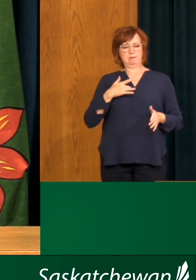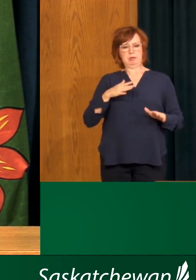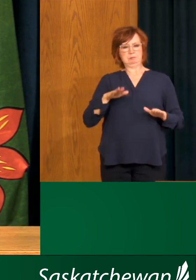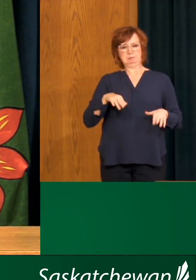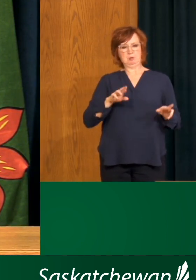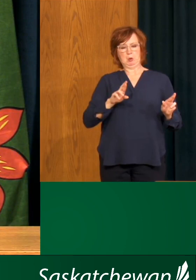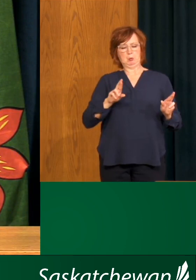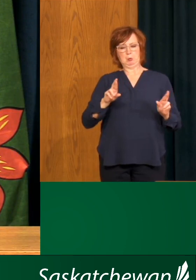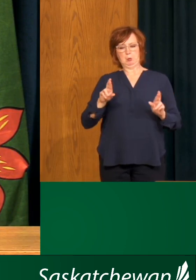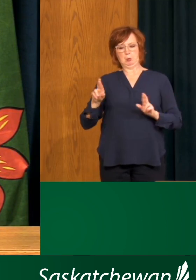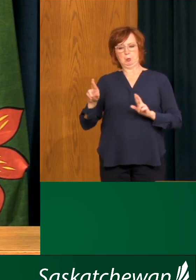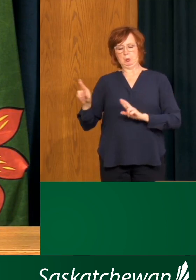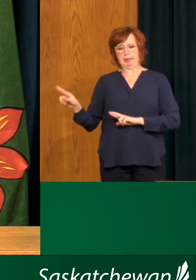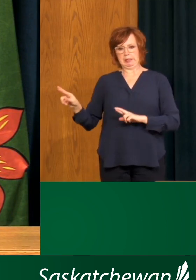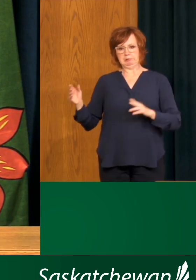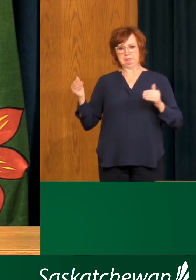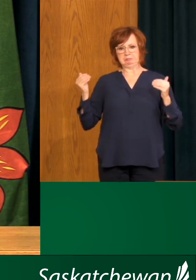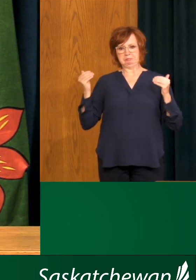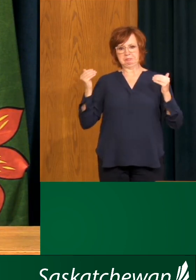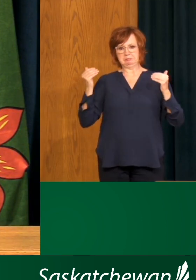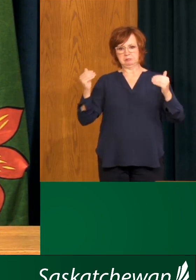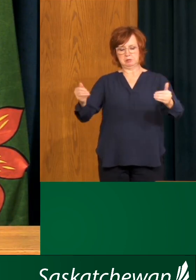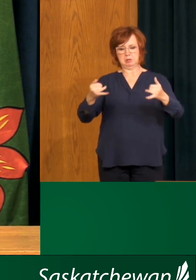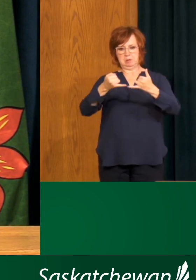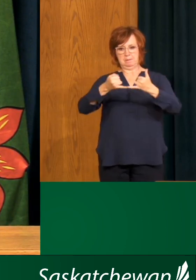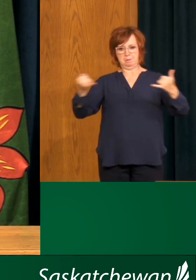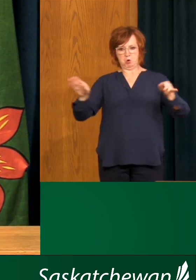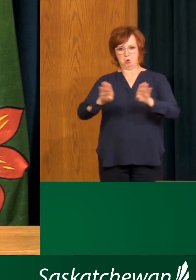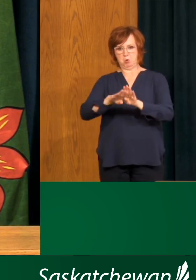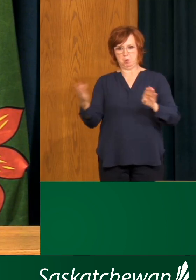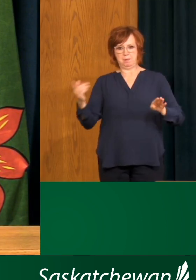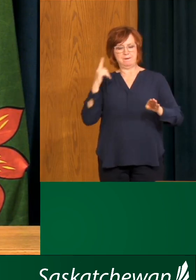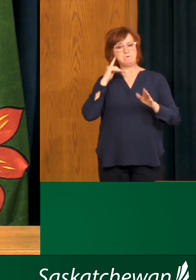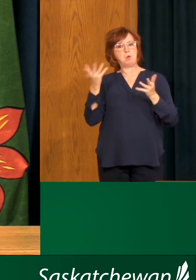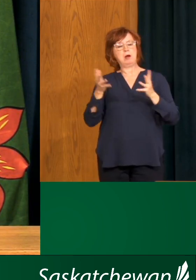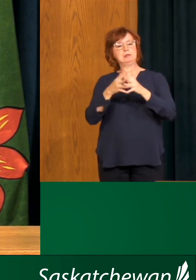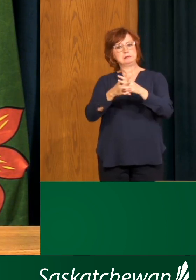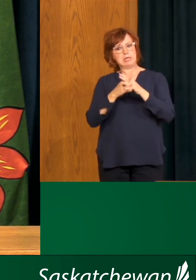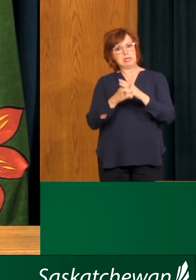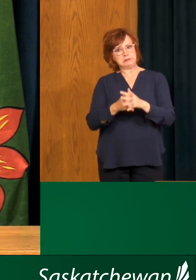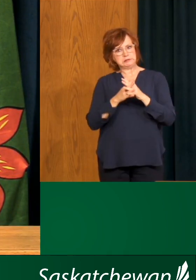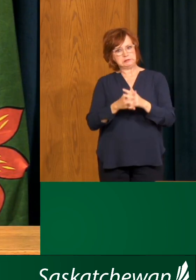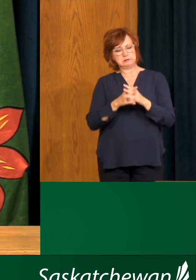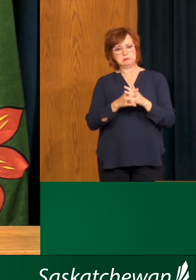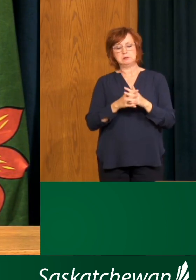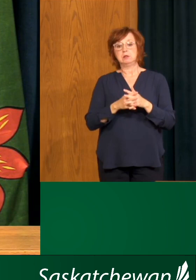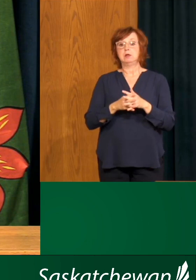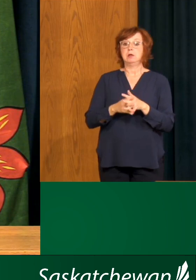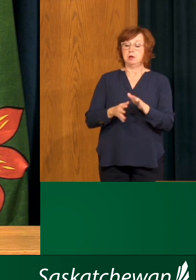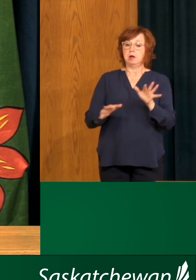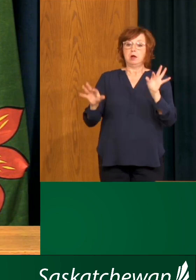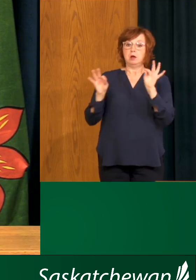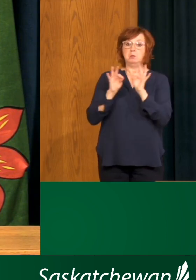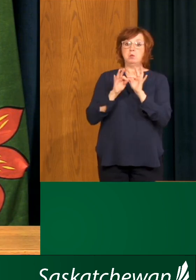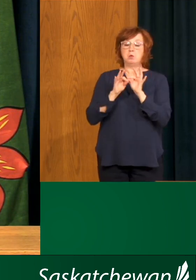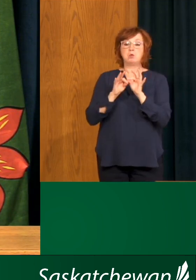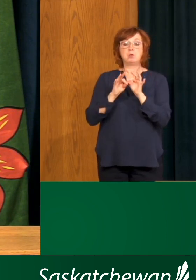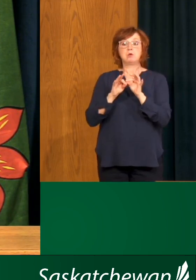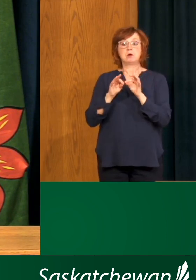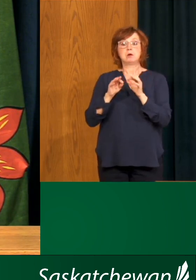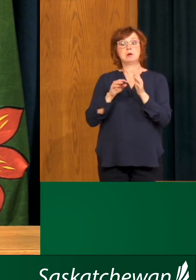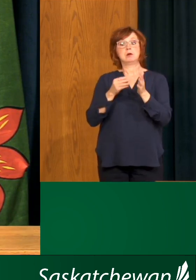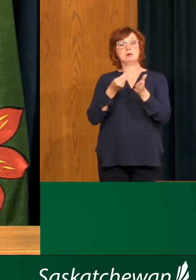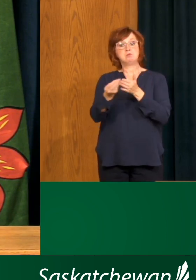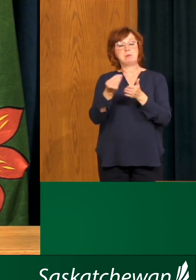to additional international travel beyond what is already occurring for the essential services that we are providing our